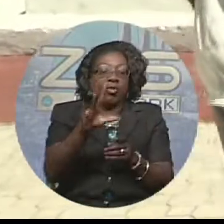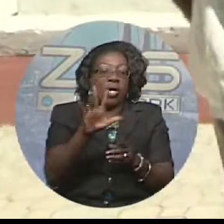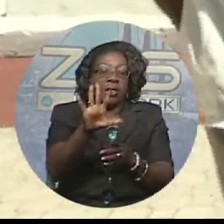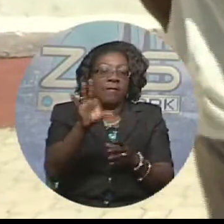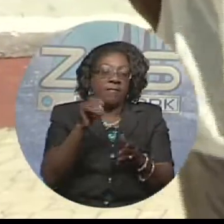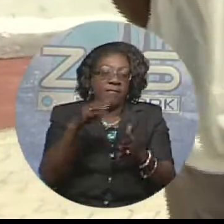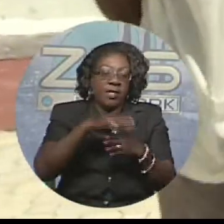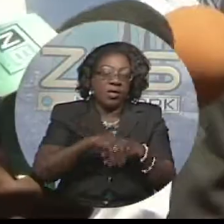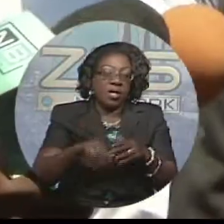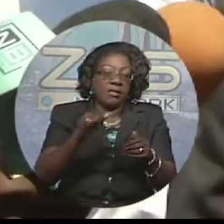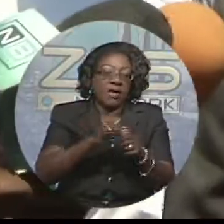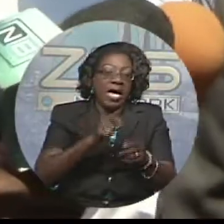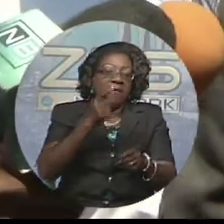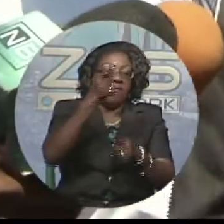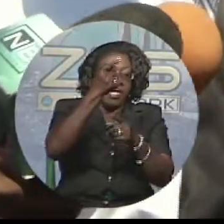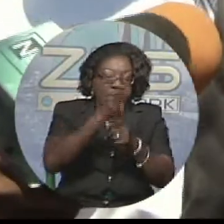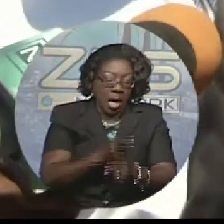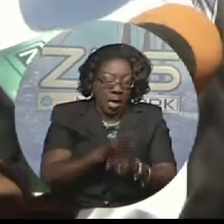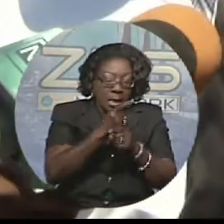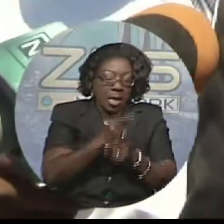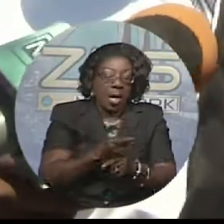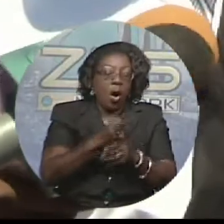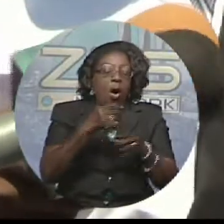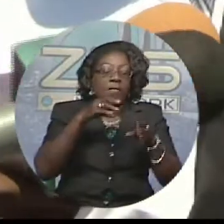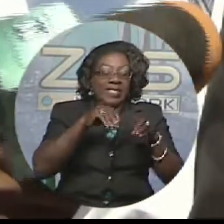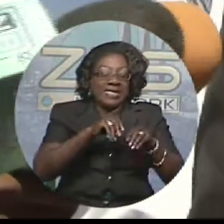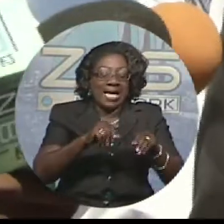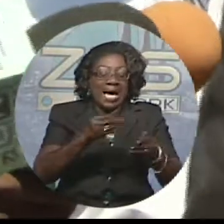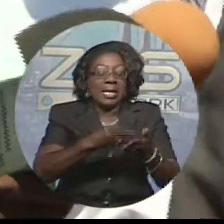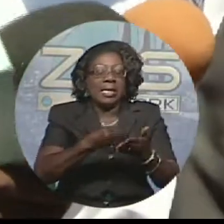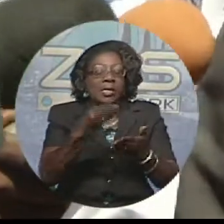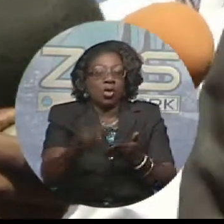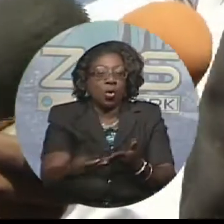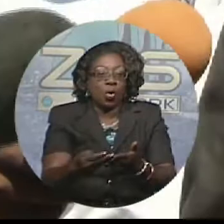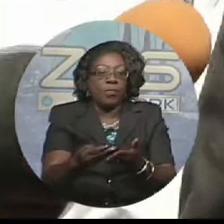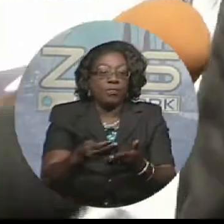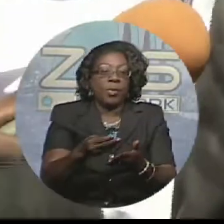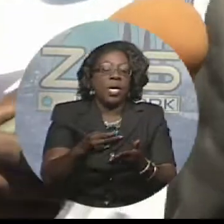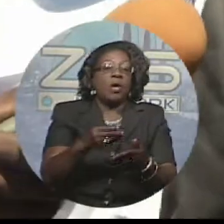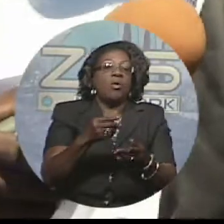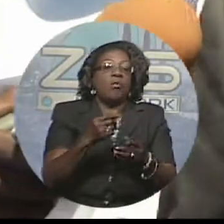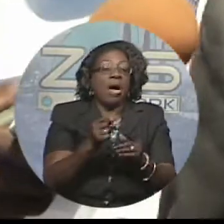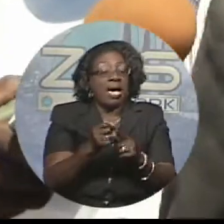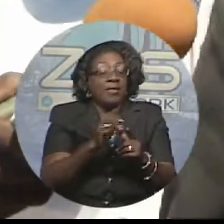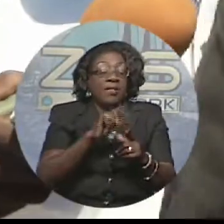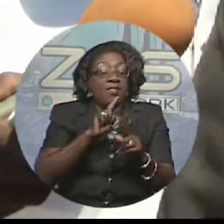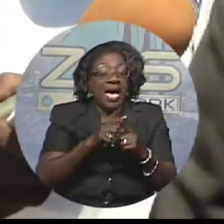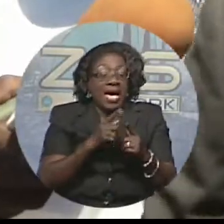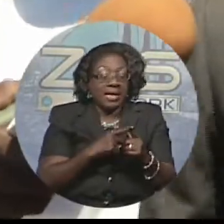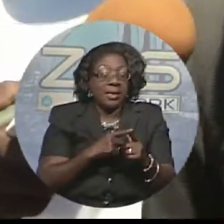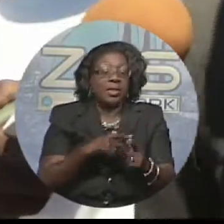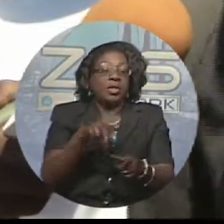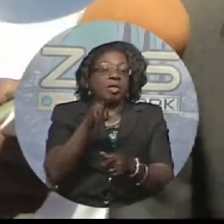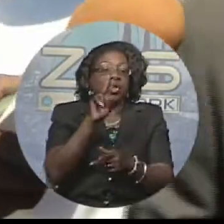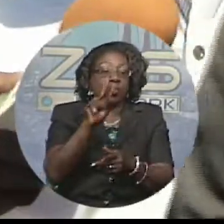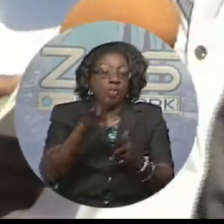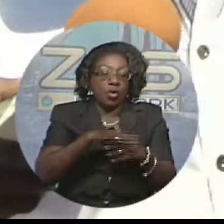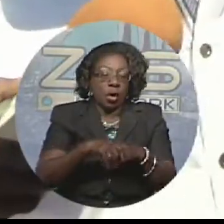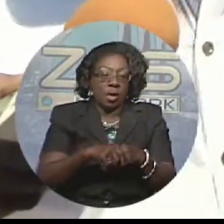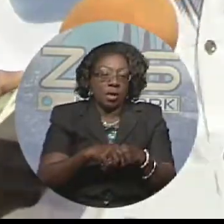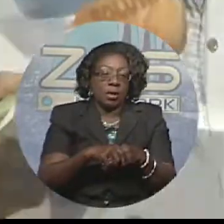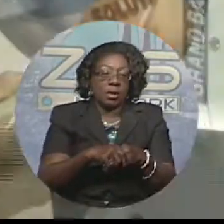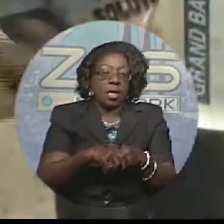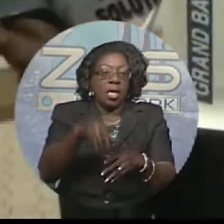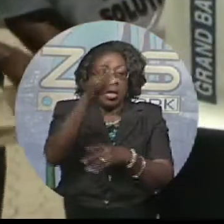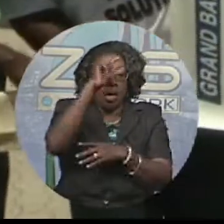ton rather than the $2 per ton previously agreed to. Group spokesperson and BPSU president John Pinder.